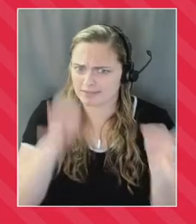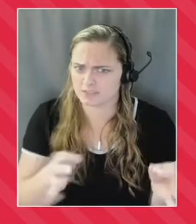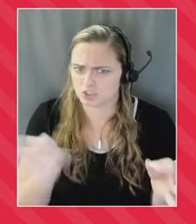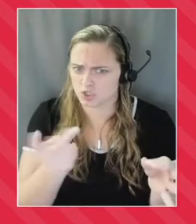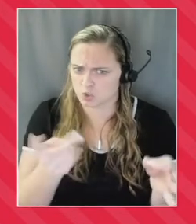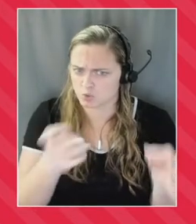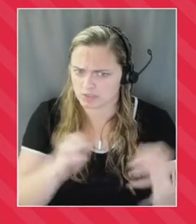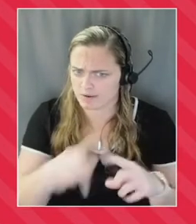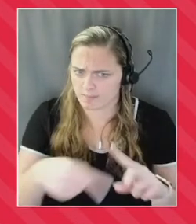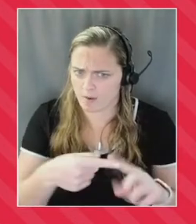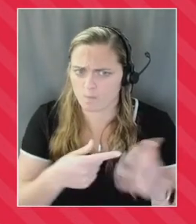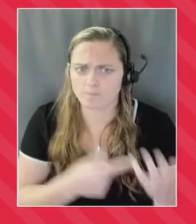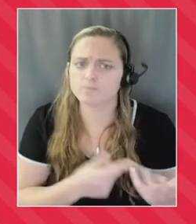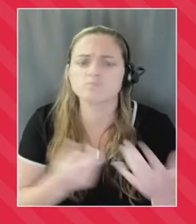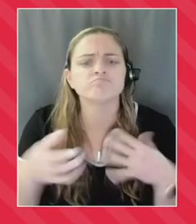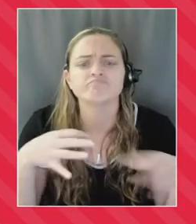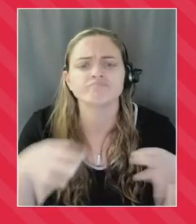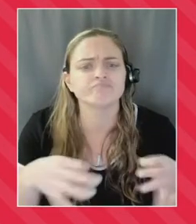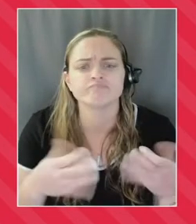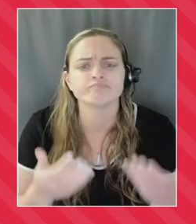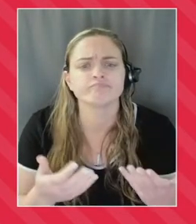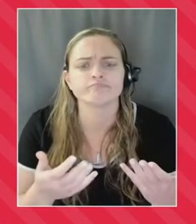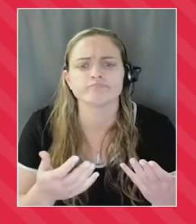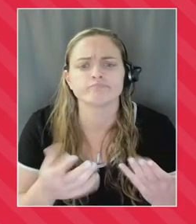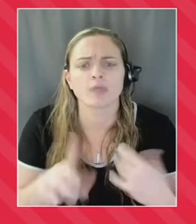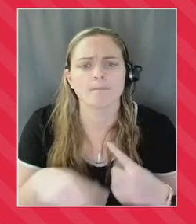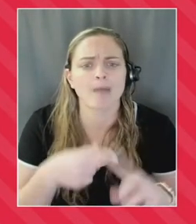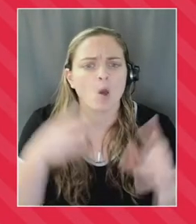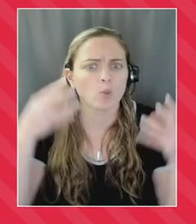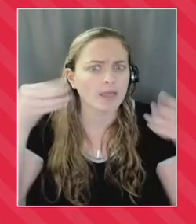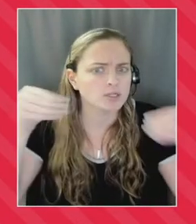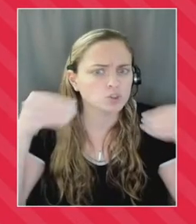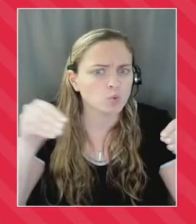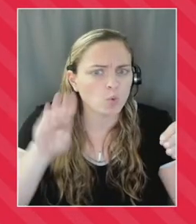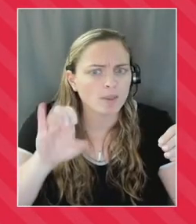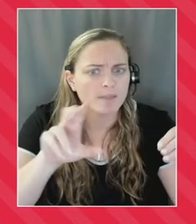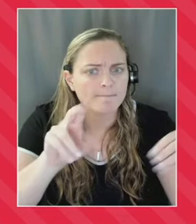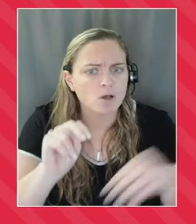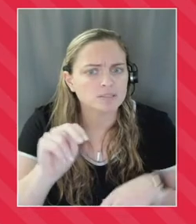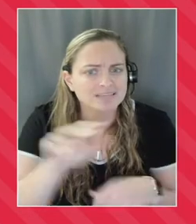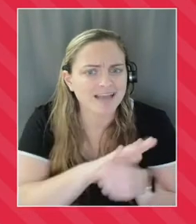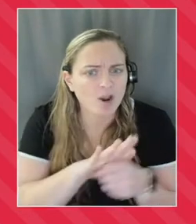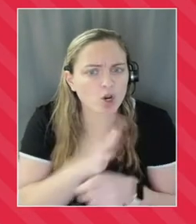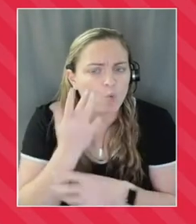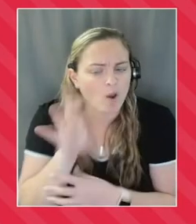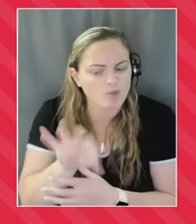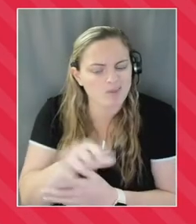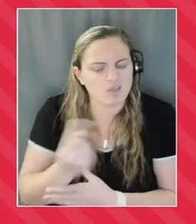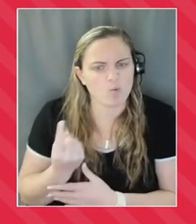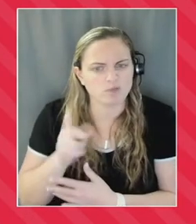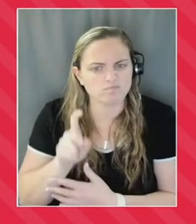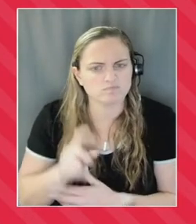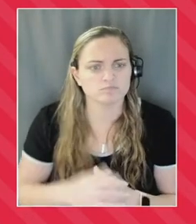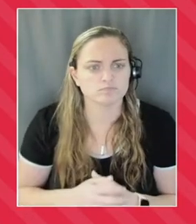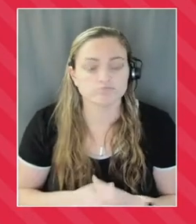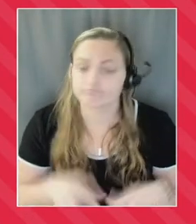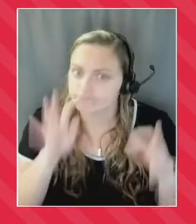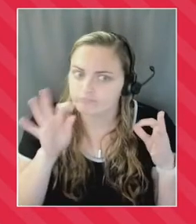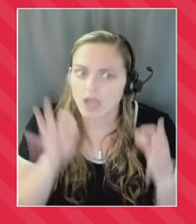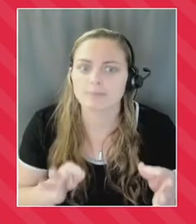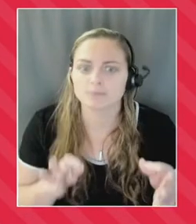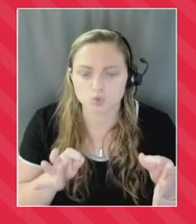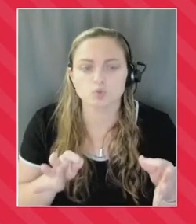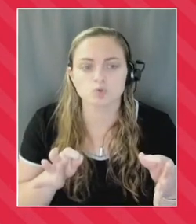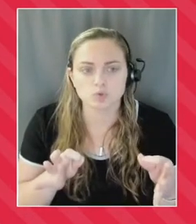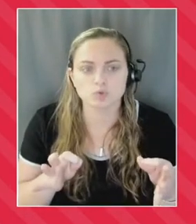So, Gordon, can you tell us a little bit about this store in the Boston area and why it was selected? No, absolutely, Stacey. So we worked